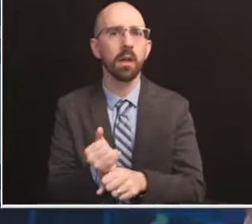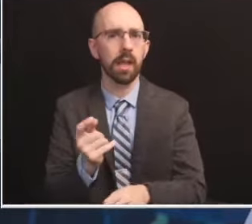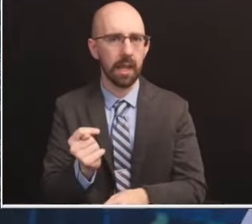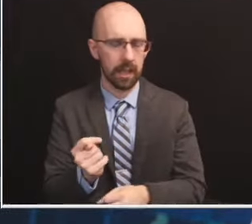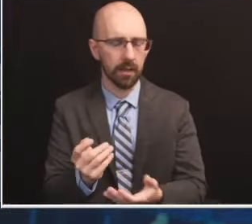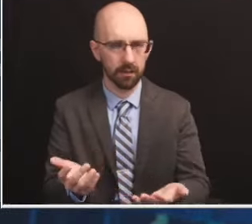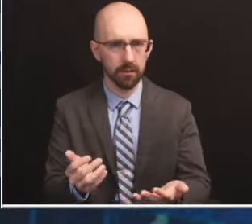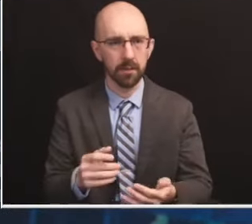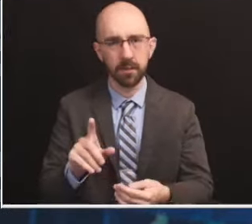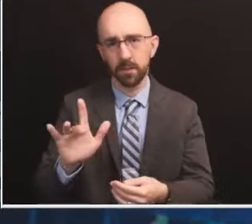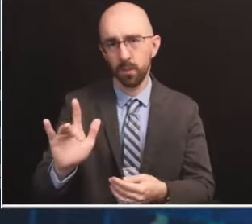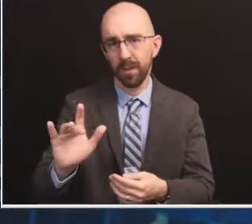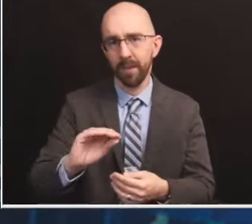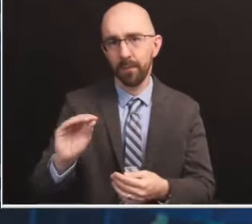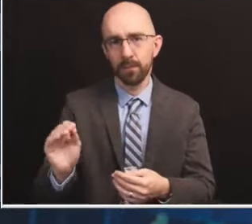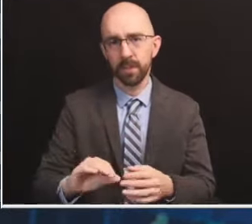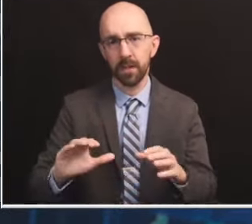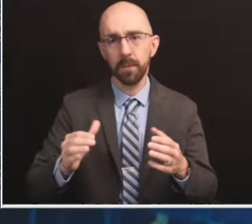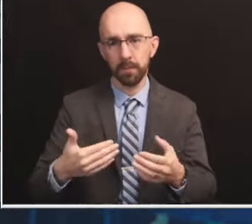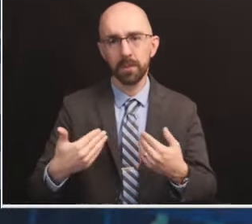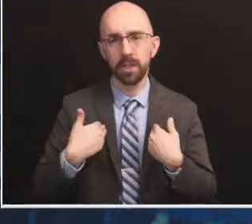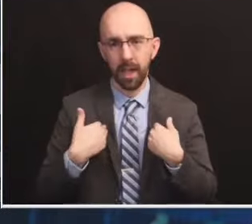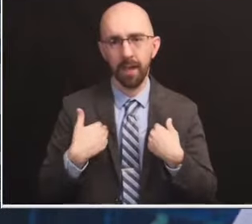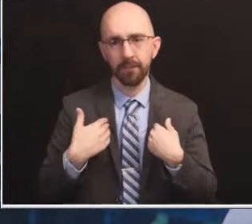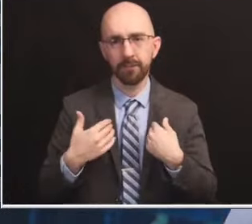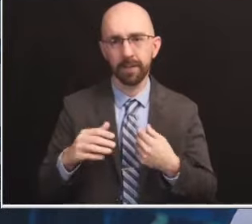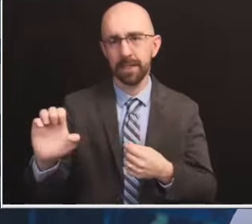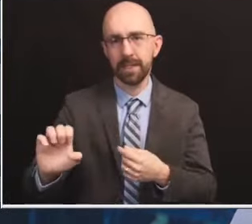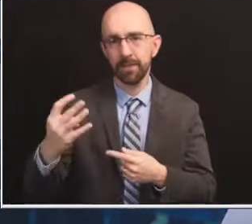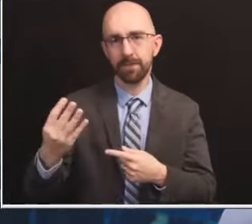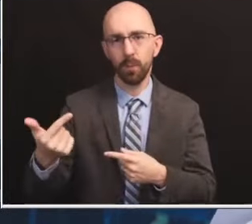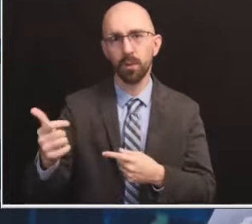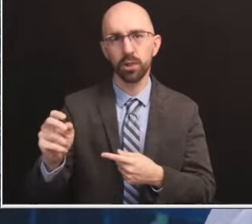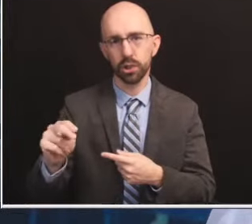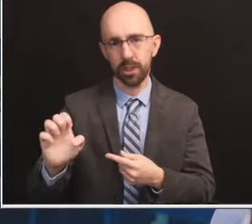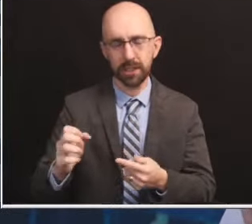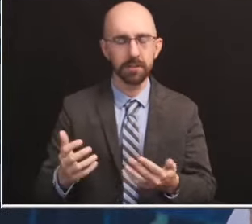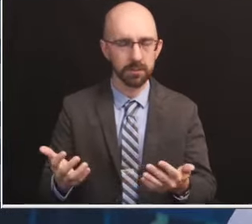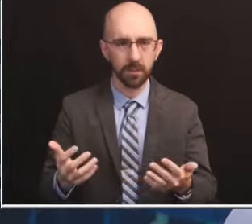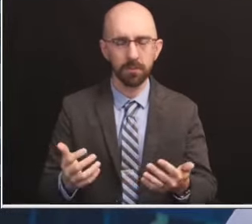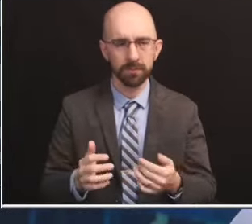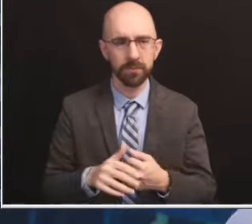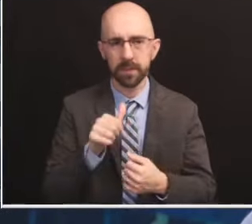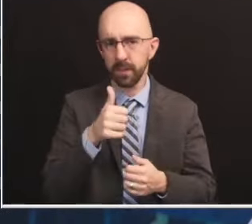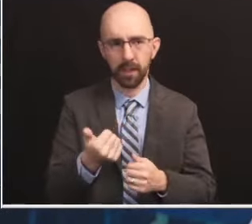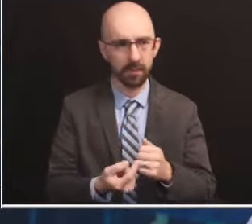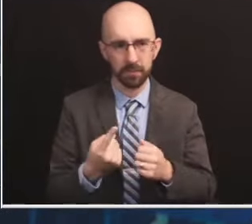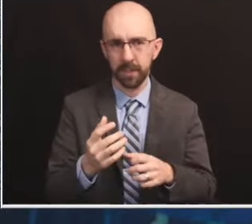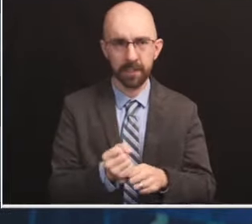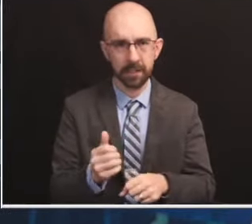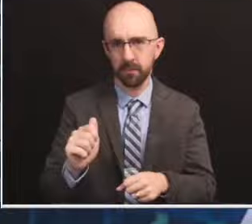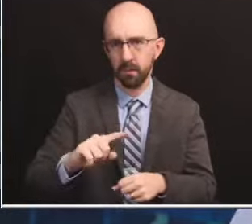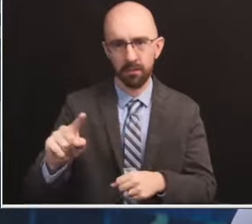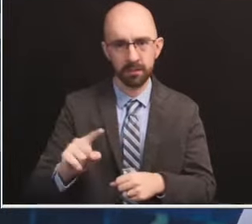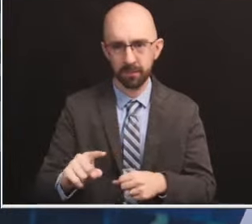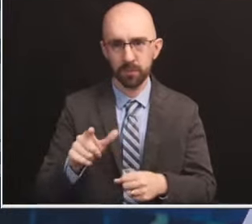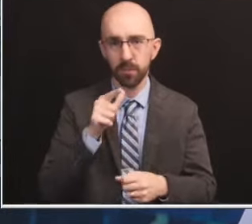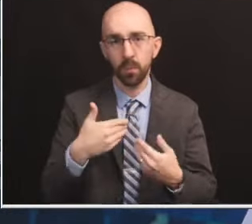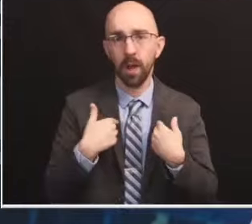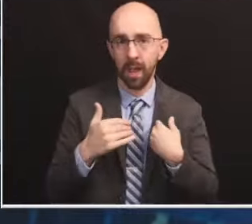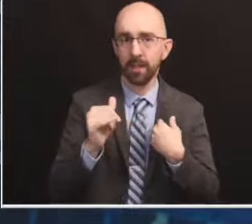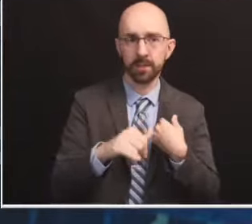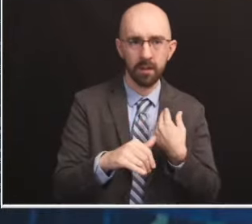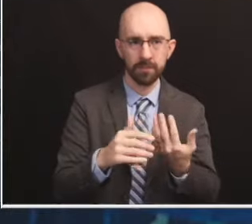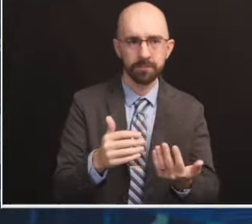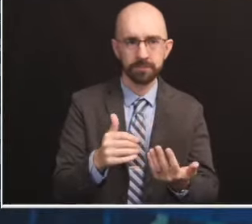25% of the population have the E4 gene. So, you know, and not everybody gets Alzheimer's who has it, and you don't need